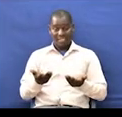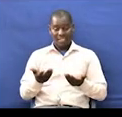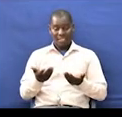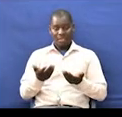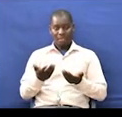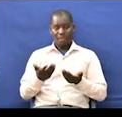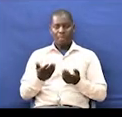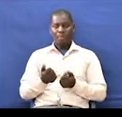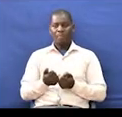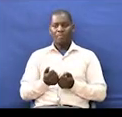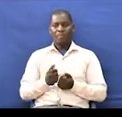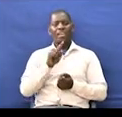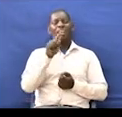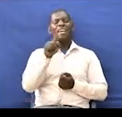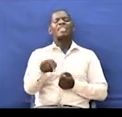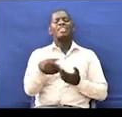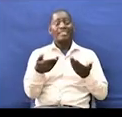termed to be